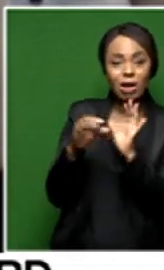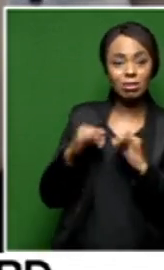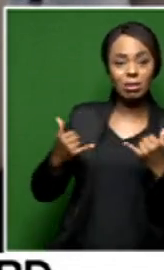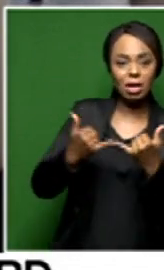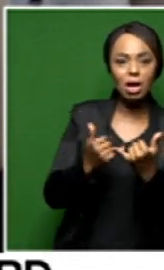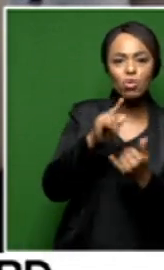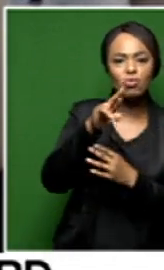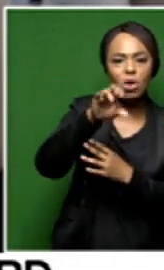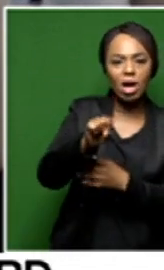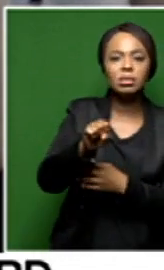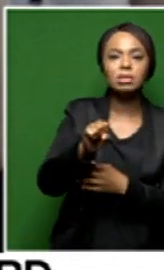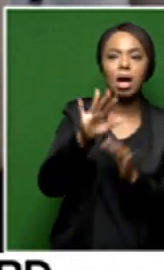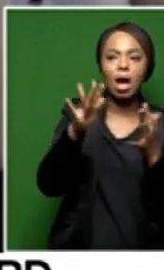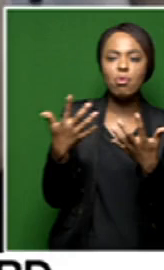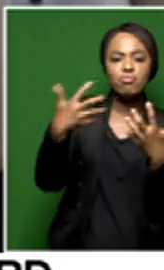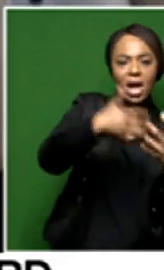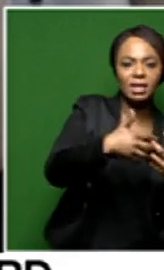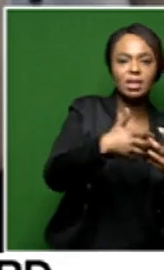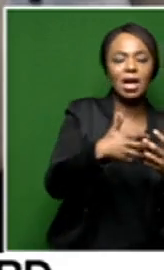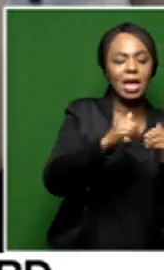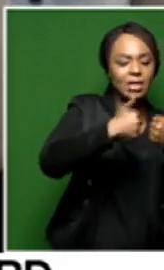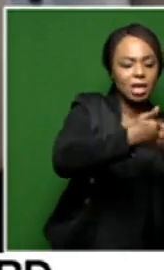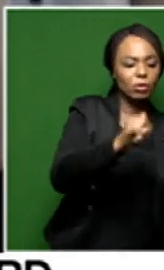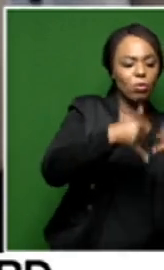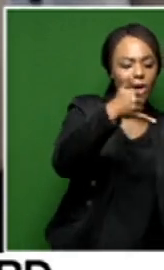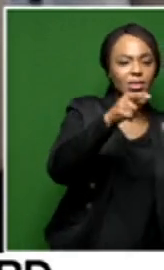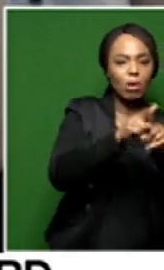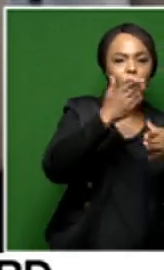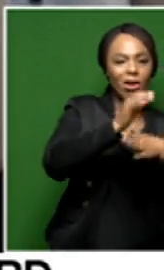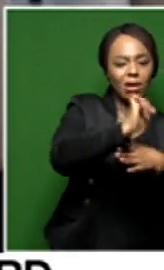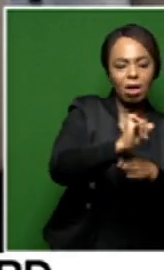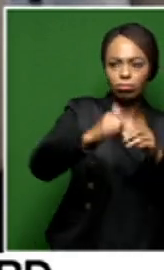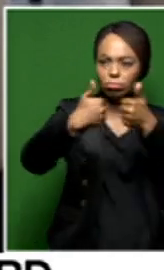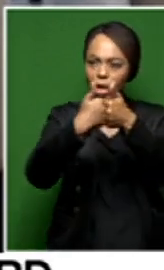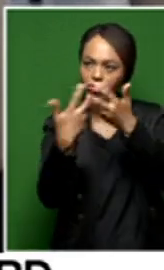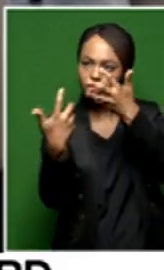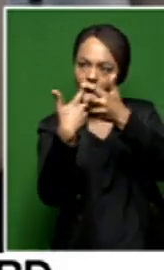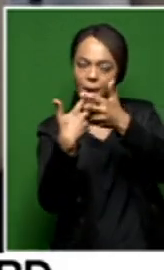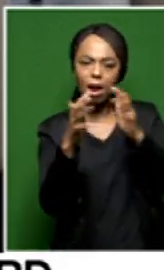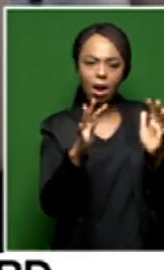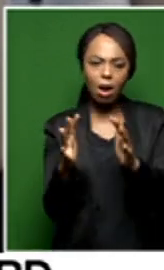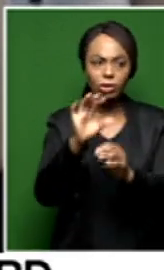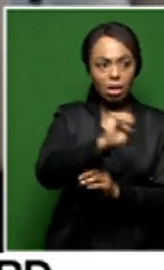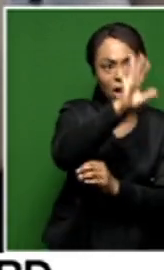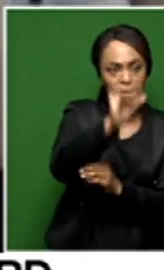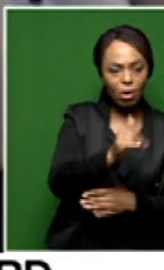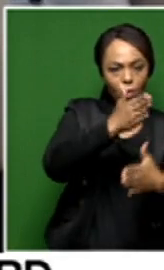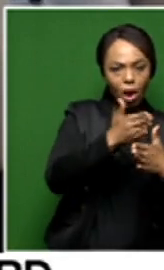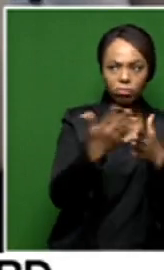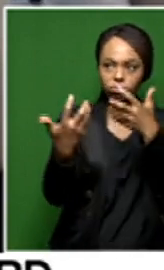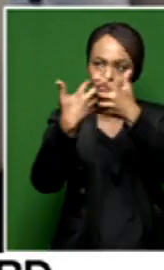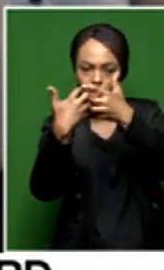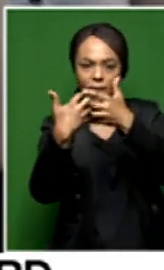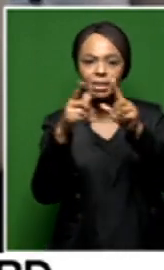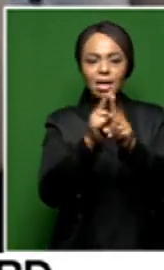by which we can absolutely measure the agencies, not just in terms of their work in, if you speak to somebody in South Africa, not just as South African work, but somebody